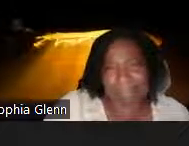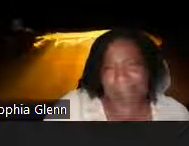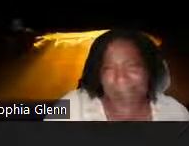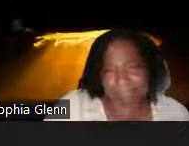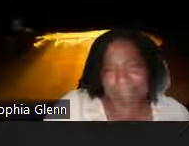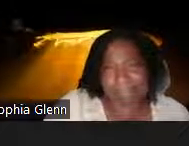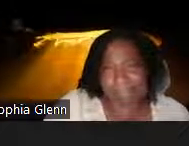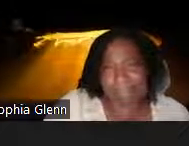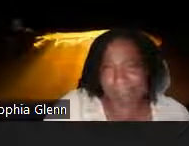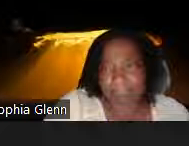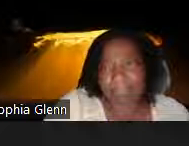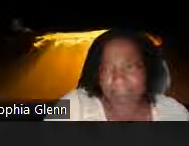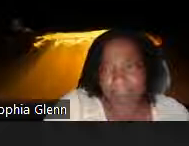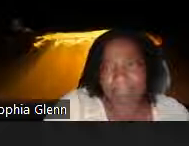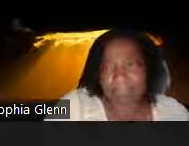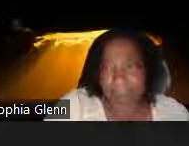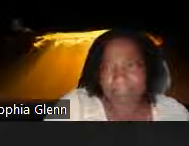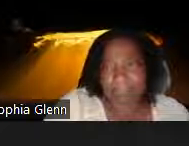for PAC business?